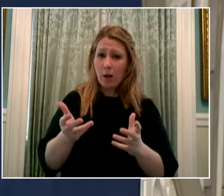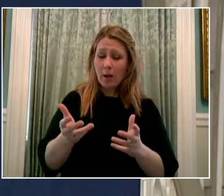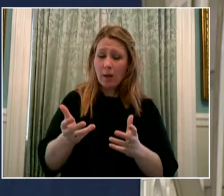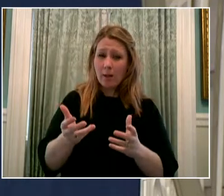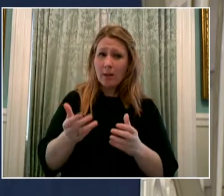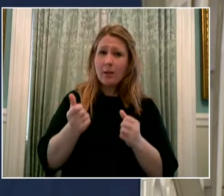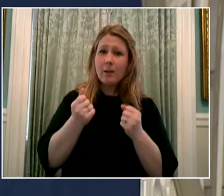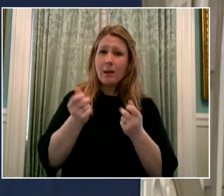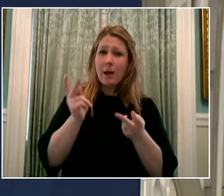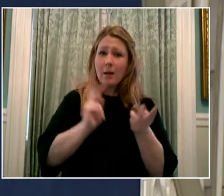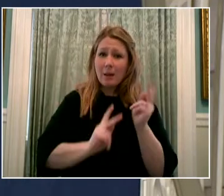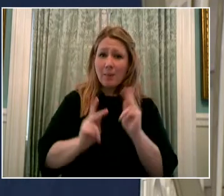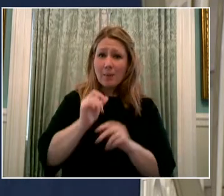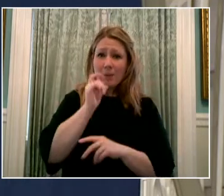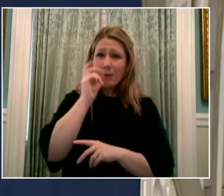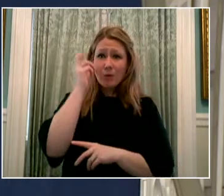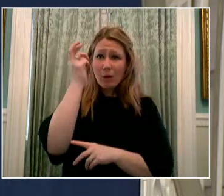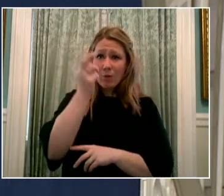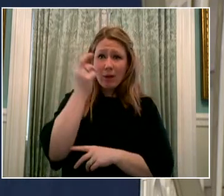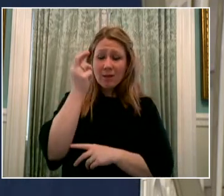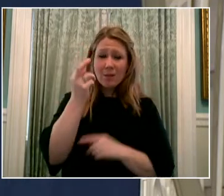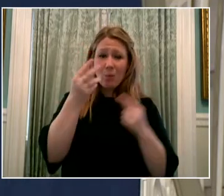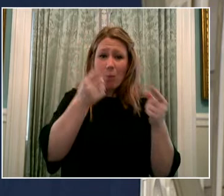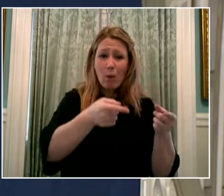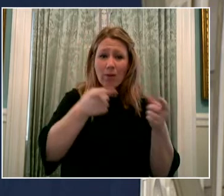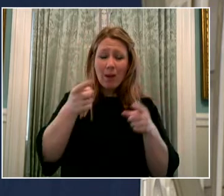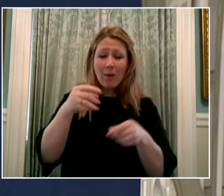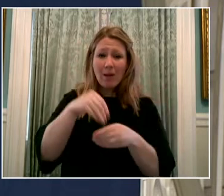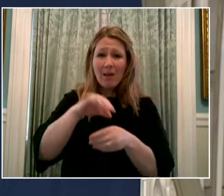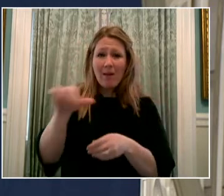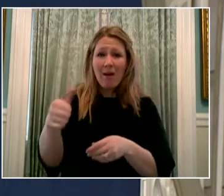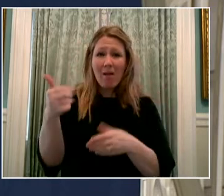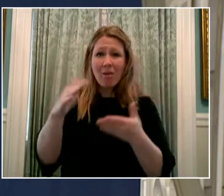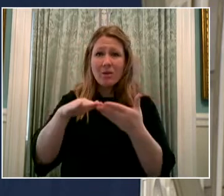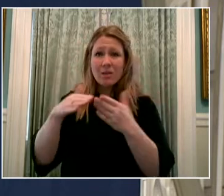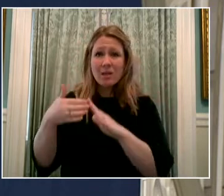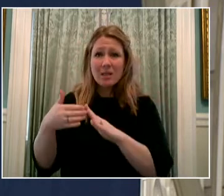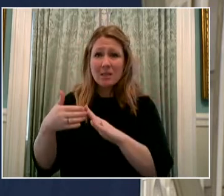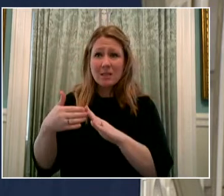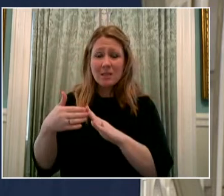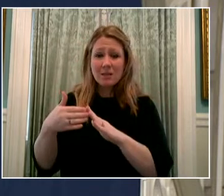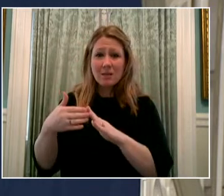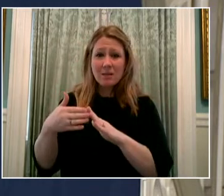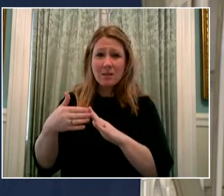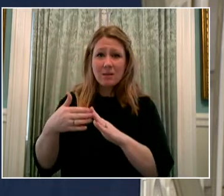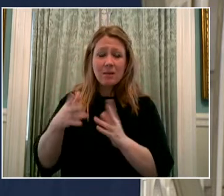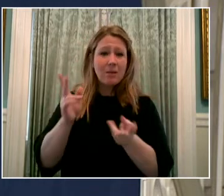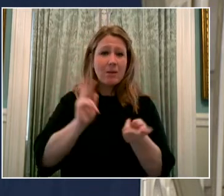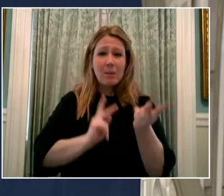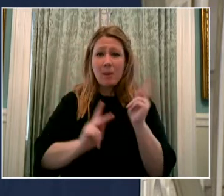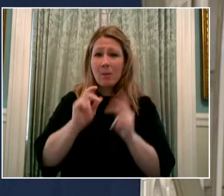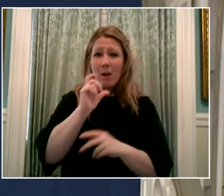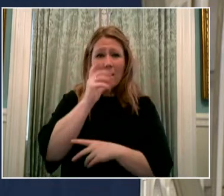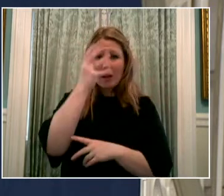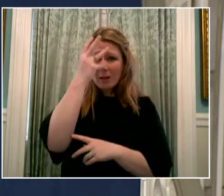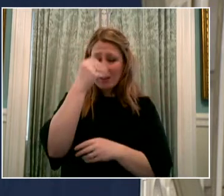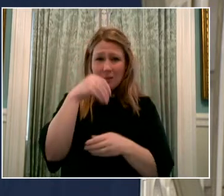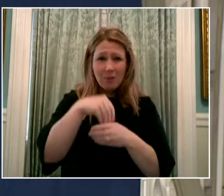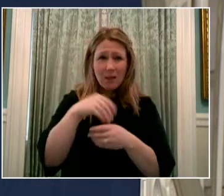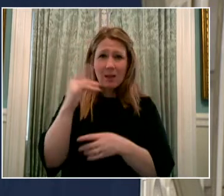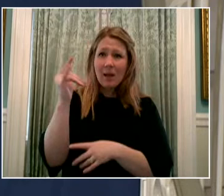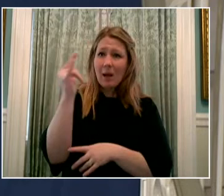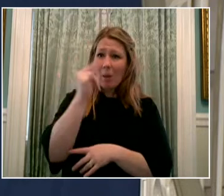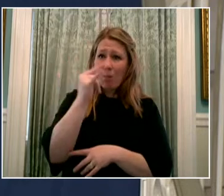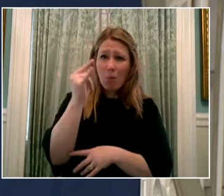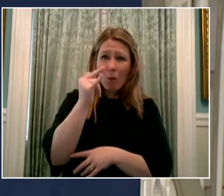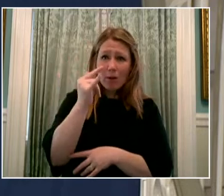realize what's happening in other municipalities. People are not sleeping in airports. They're not sleeping on the street.